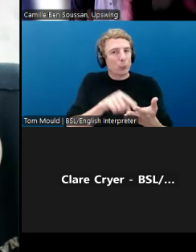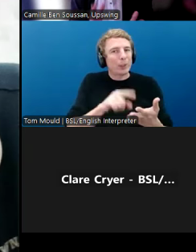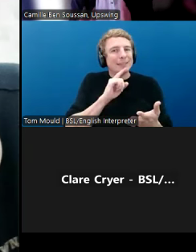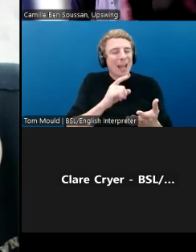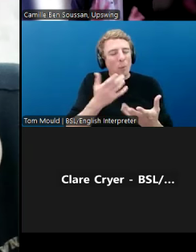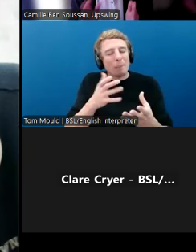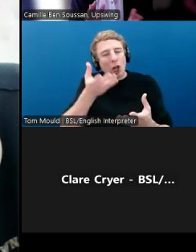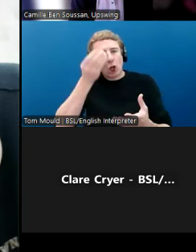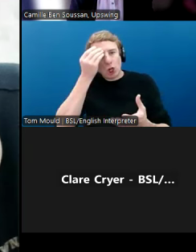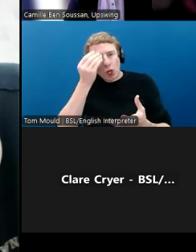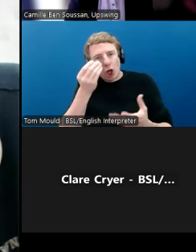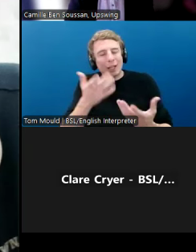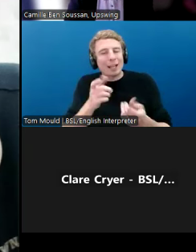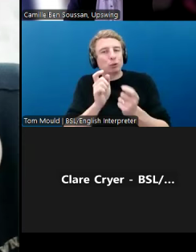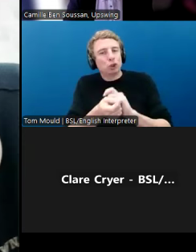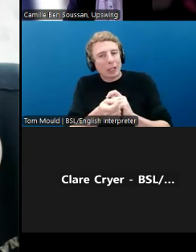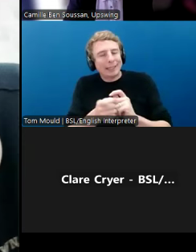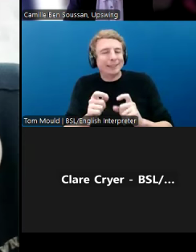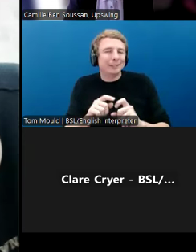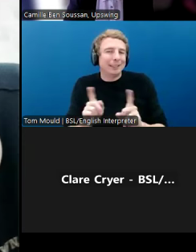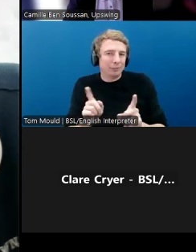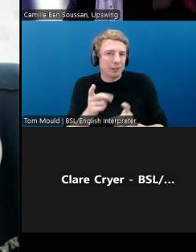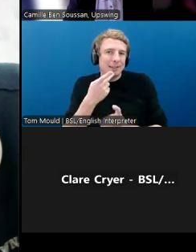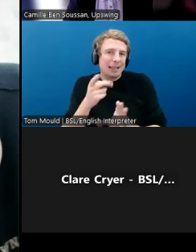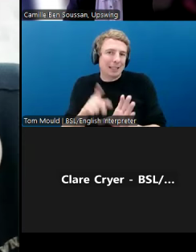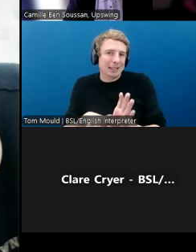did something differently in the second year.